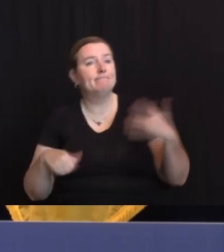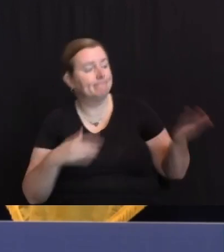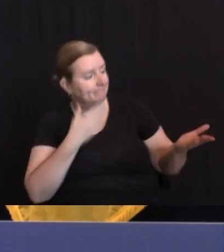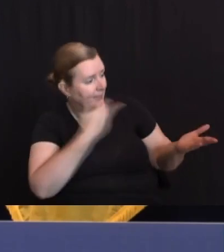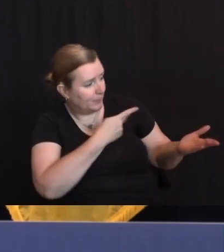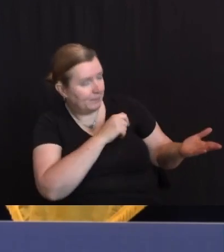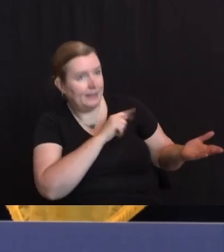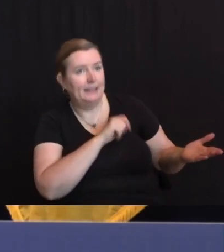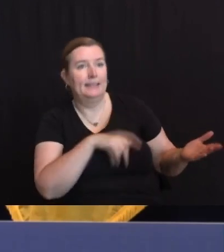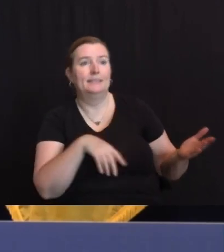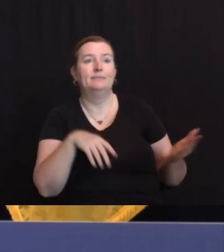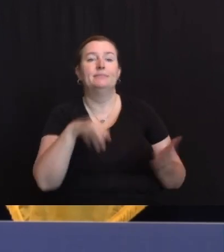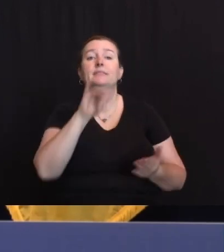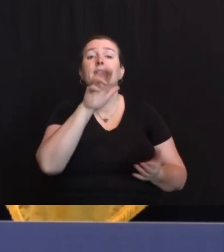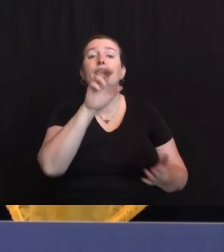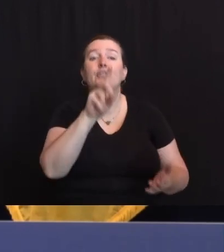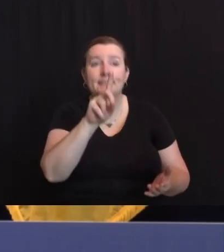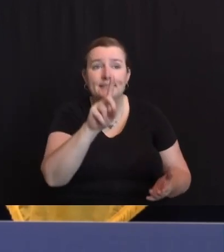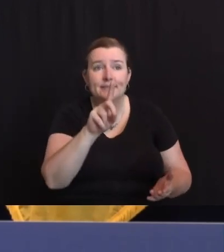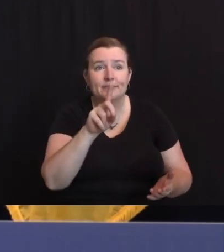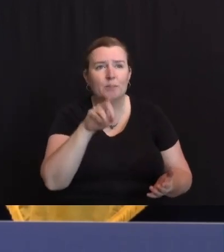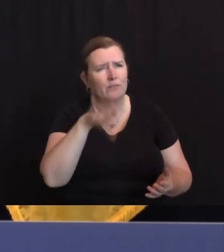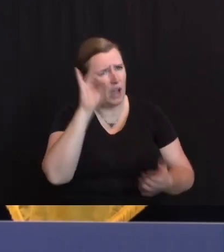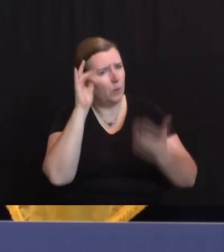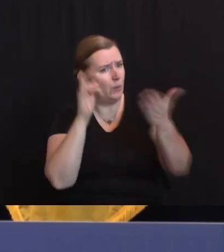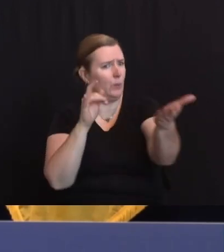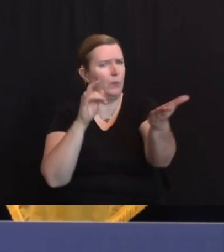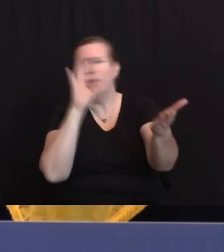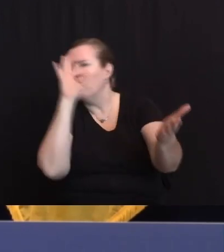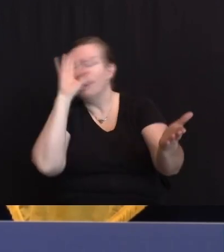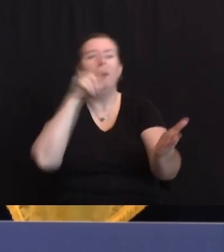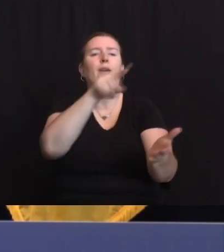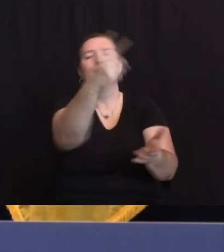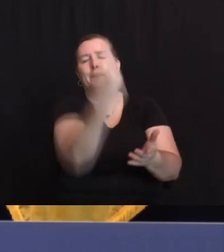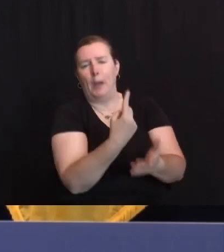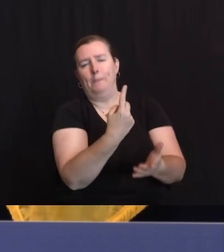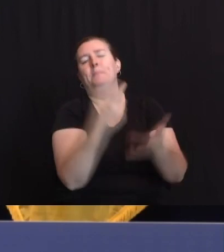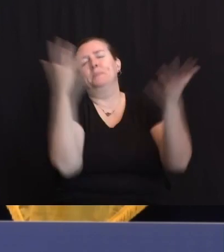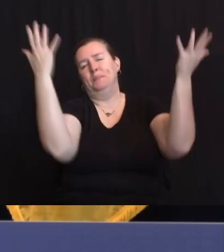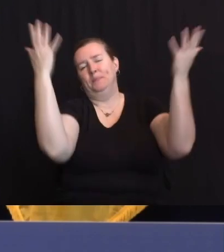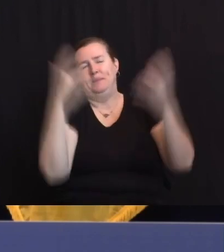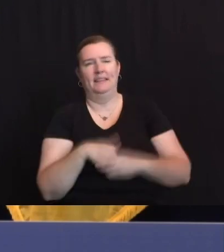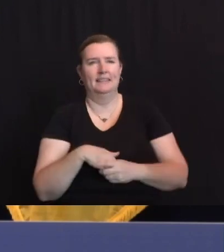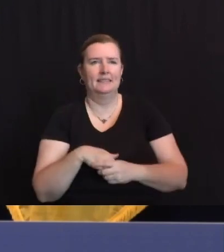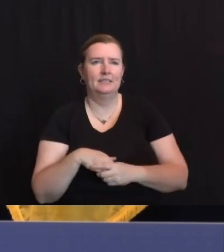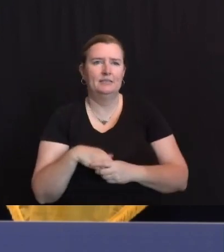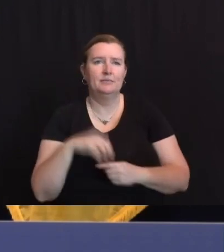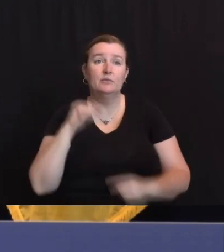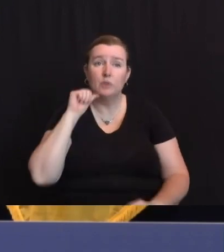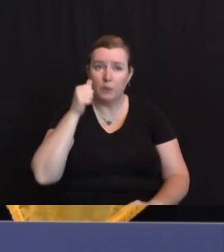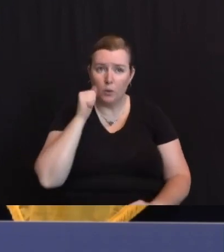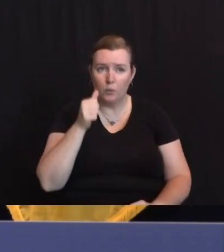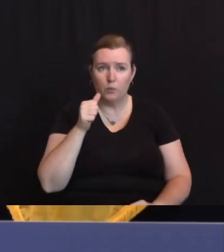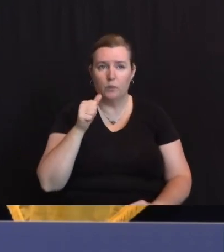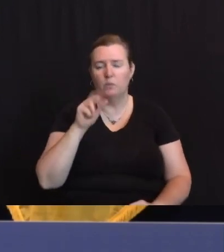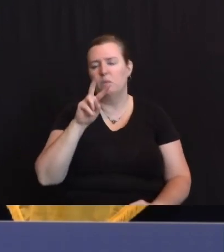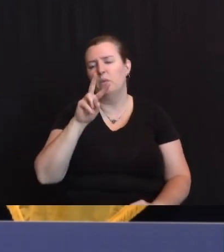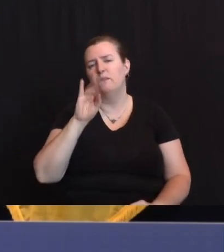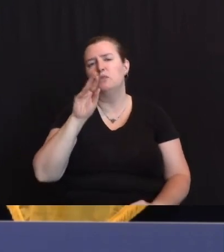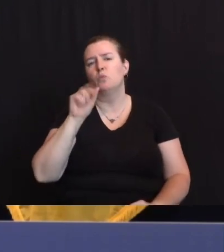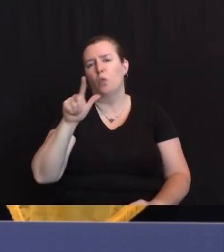worked. We found you. It was my bad. I should have known where you were. Matt, Mahan, again, we'll be back tomorrow virtual. I'll be around the